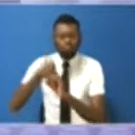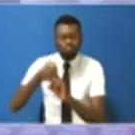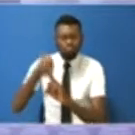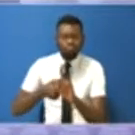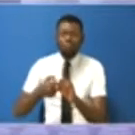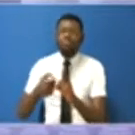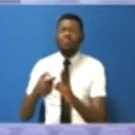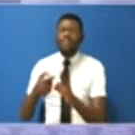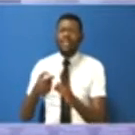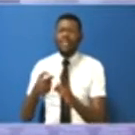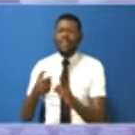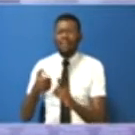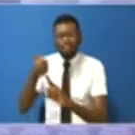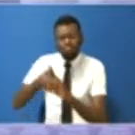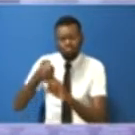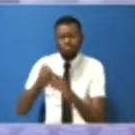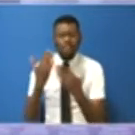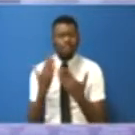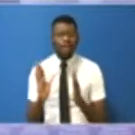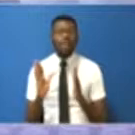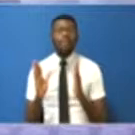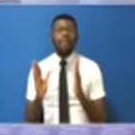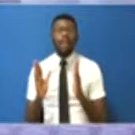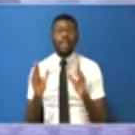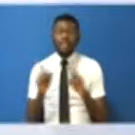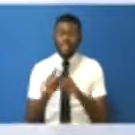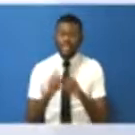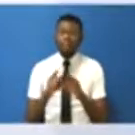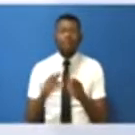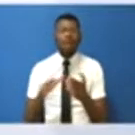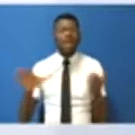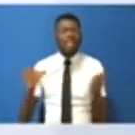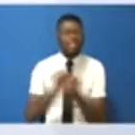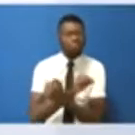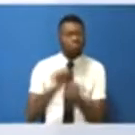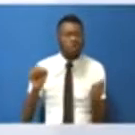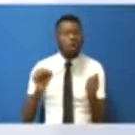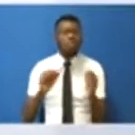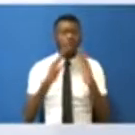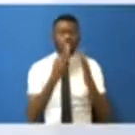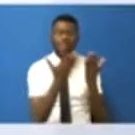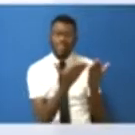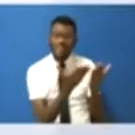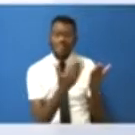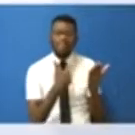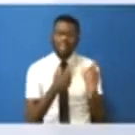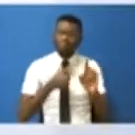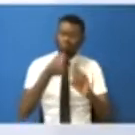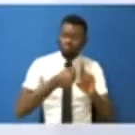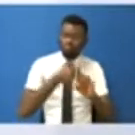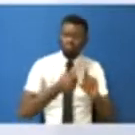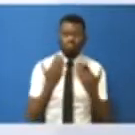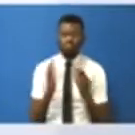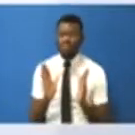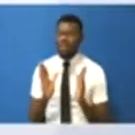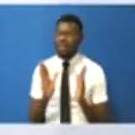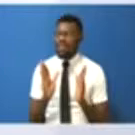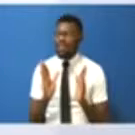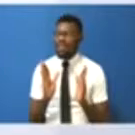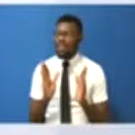all digital healing apps i have spoken about the demolitions that even stop demolitions that are going further i have done a lot in fact if you give